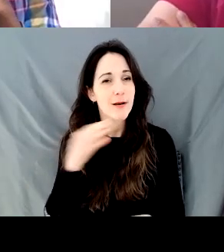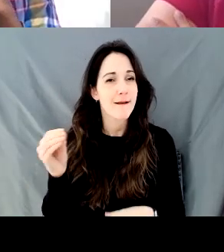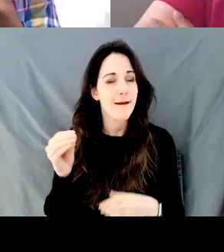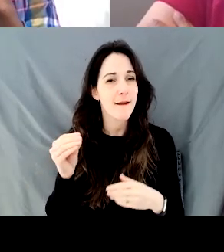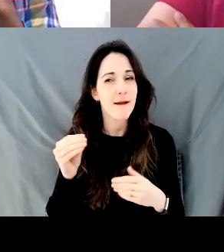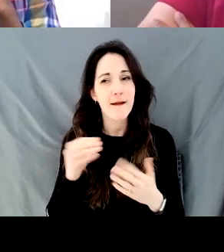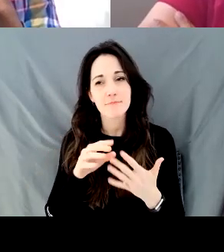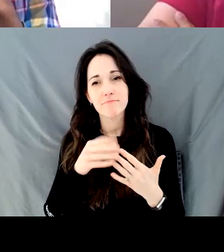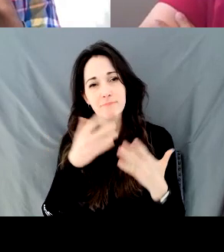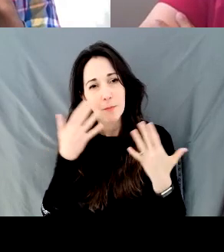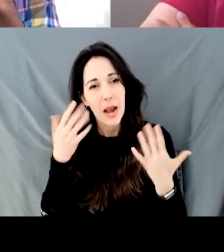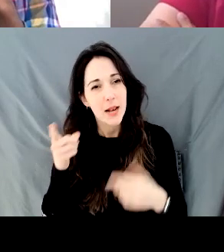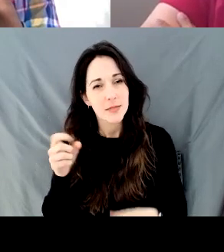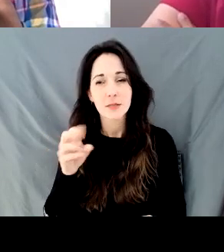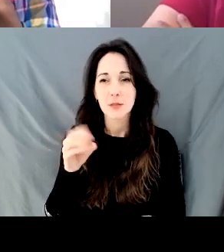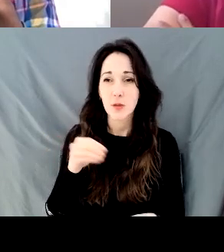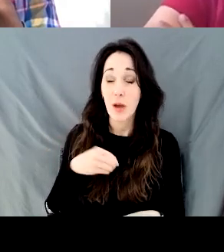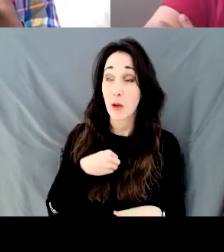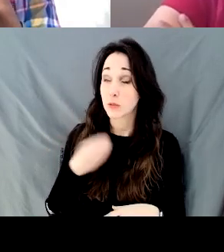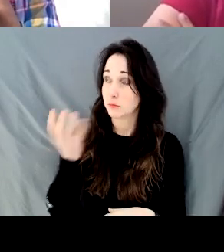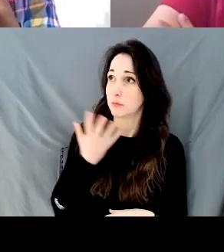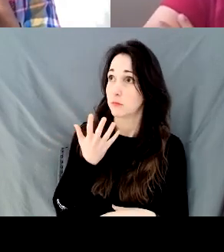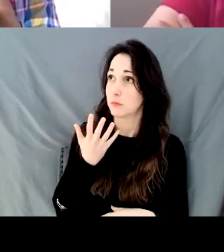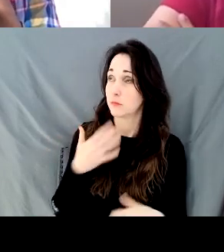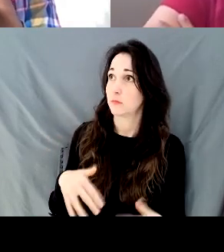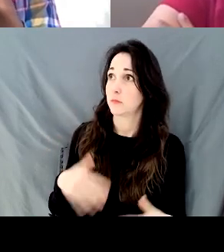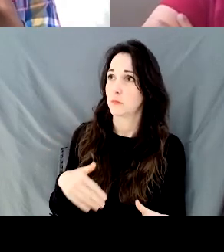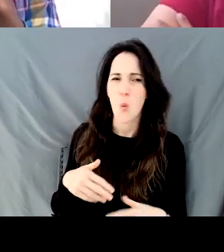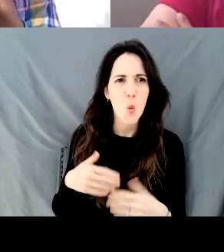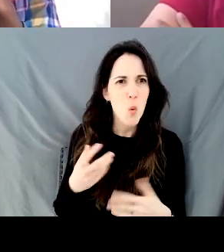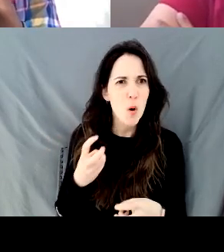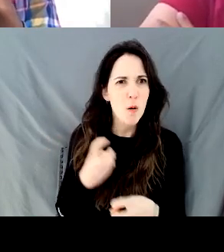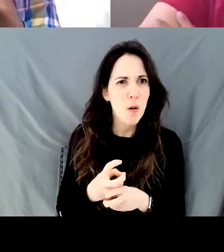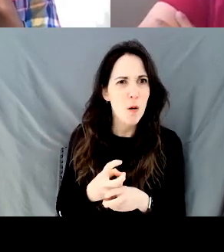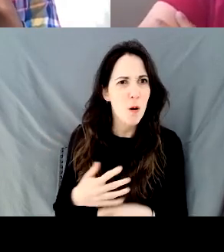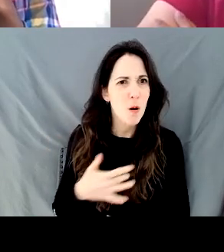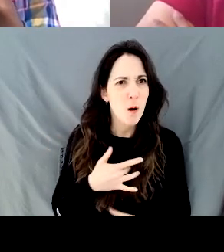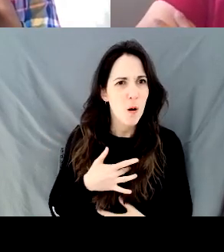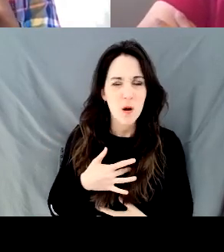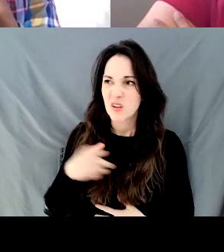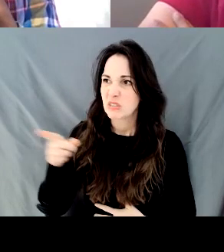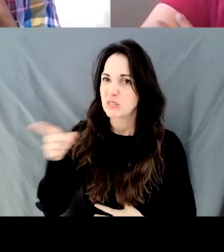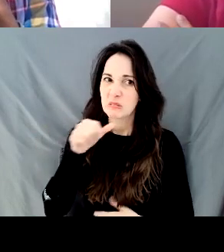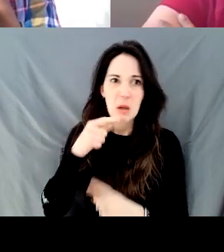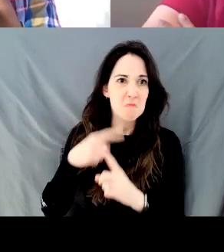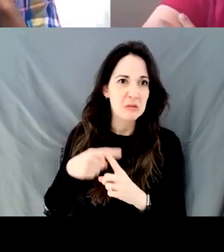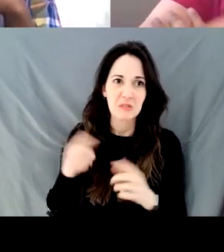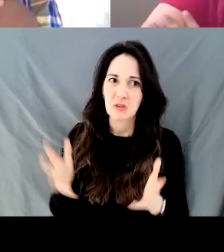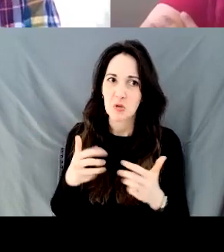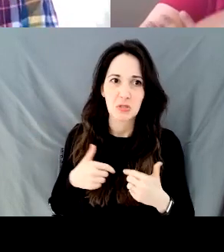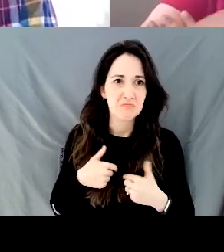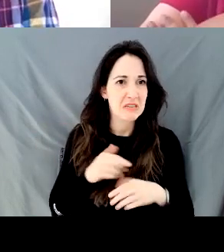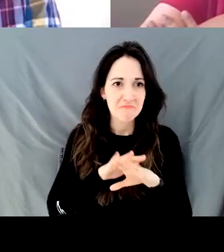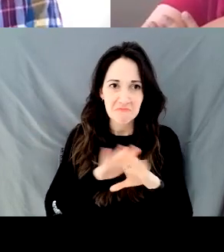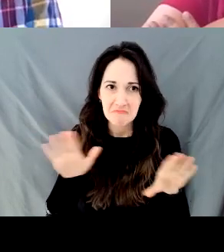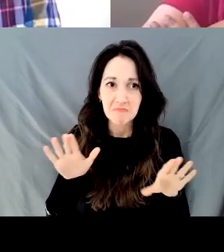get this blow from a professor was hard. And he was being less than encouraging. And in that moment, the